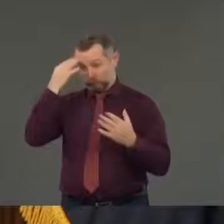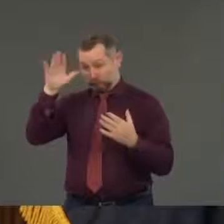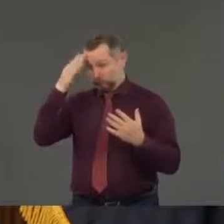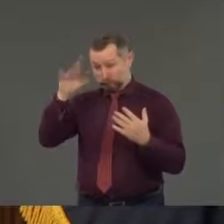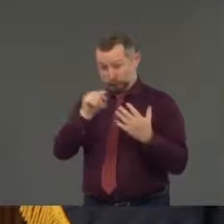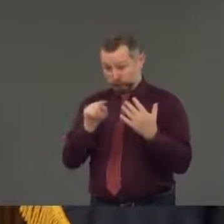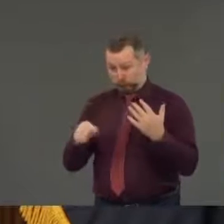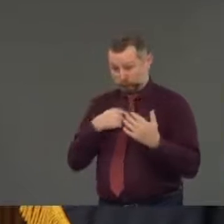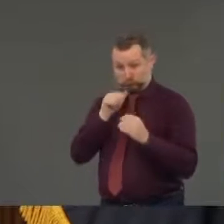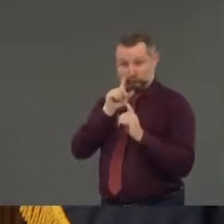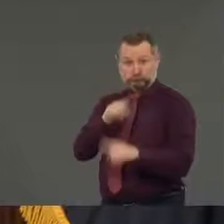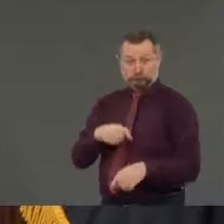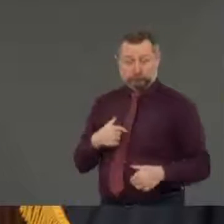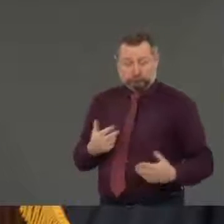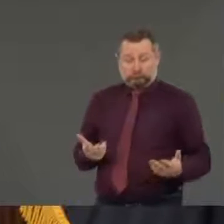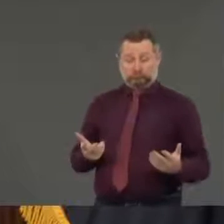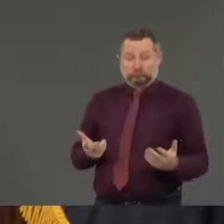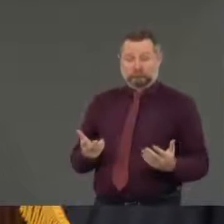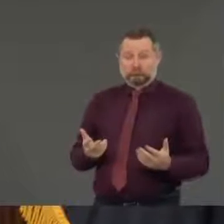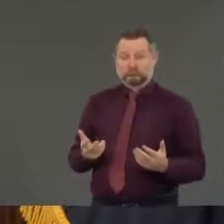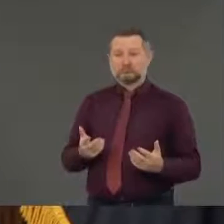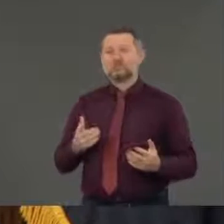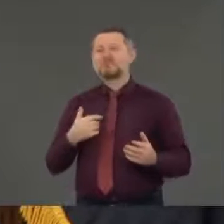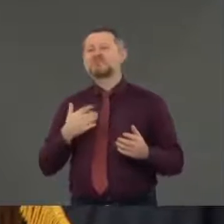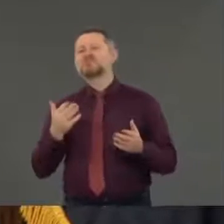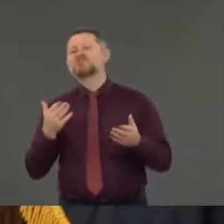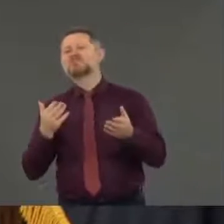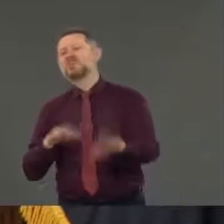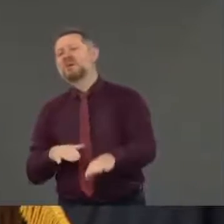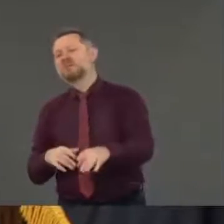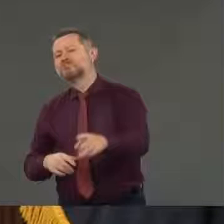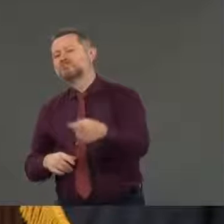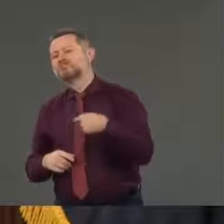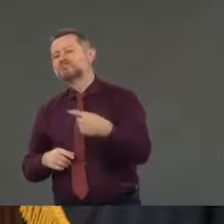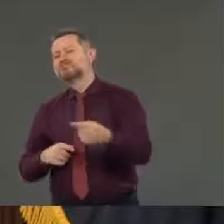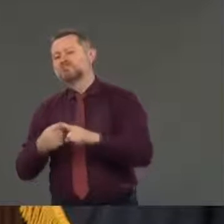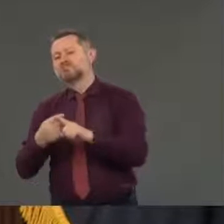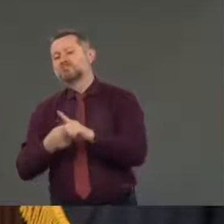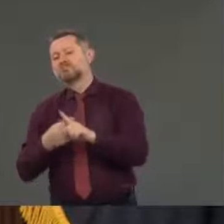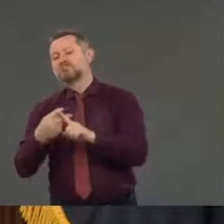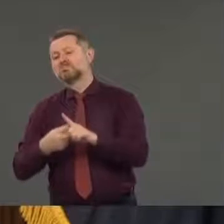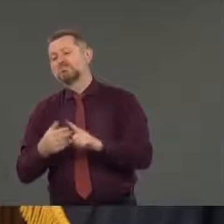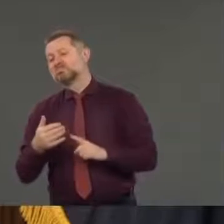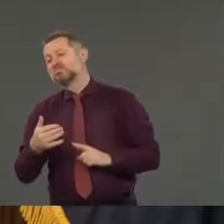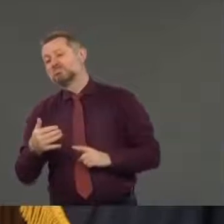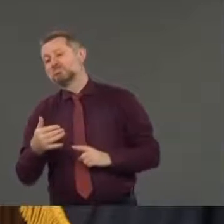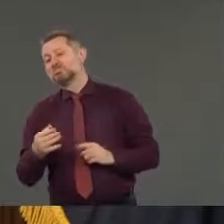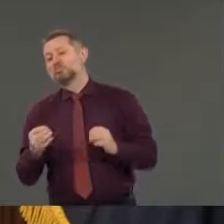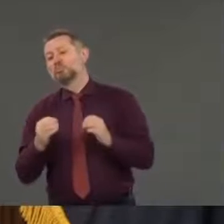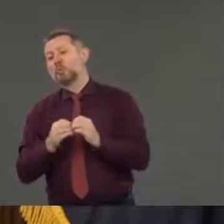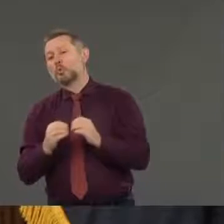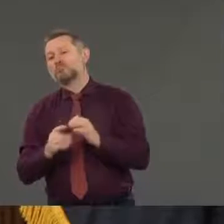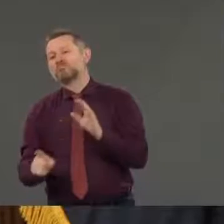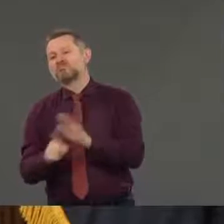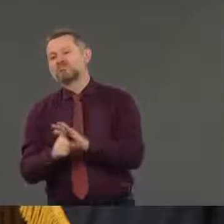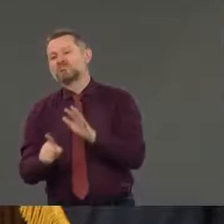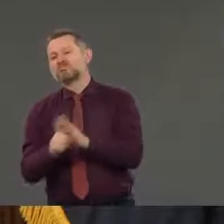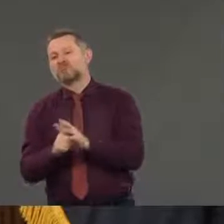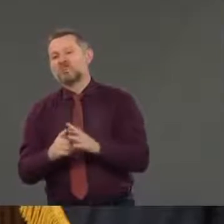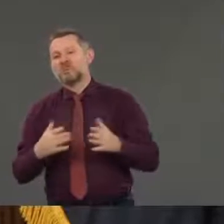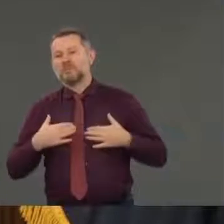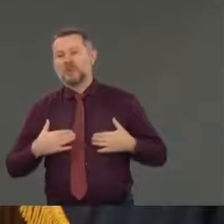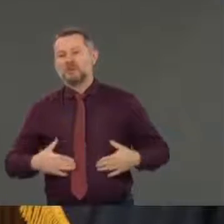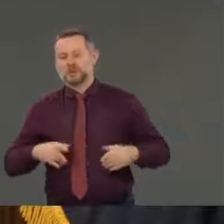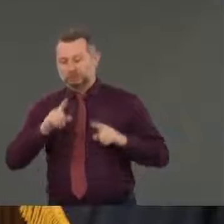that in the coming months we're going to find other reactions to people who had this virus that they